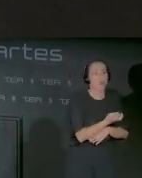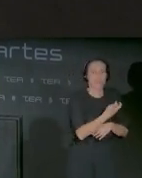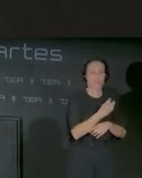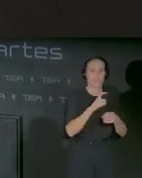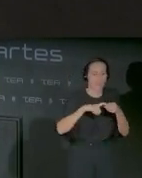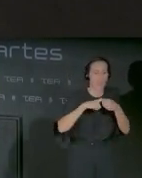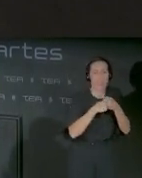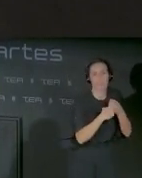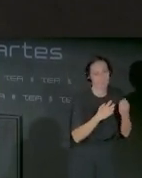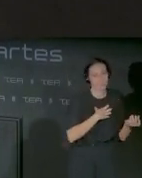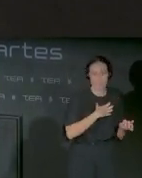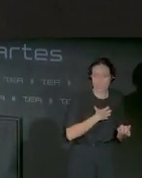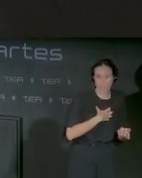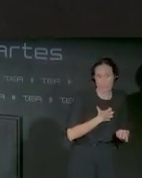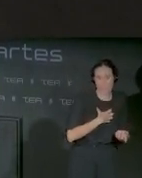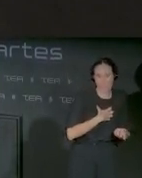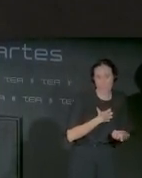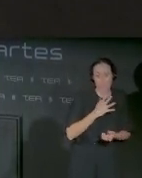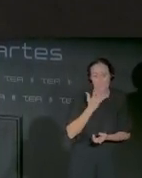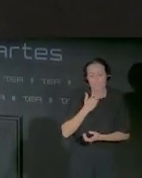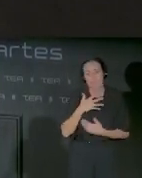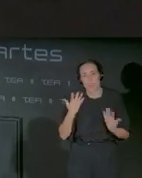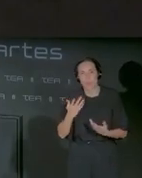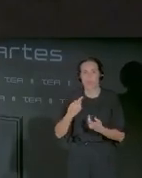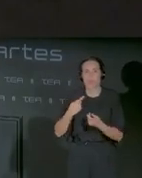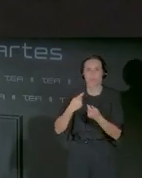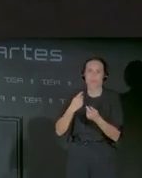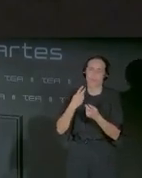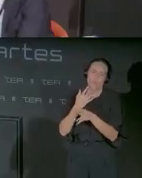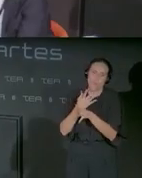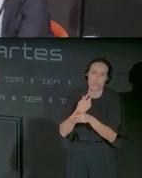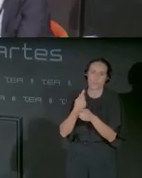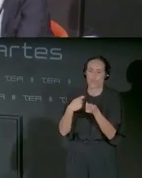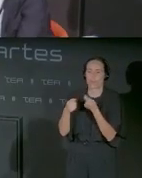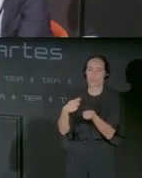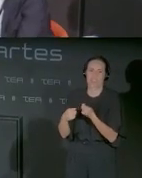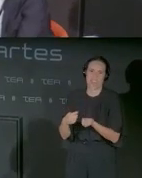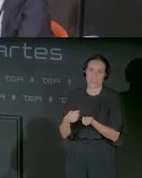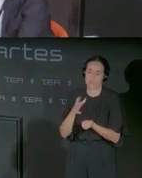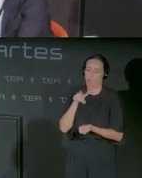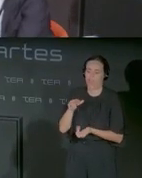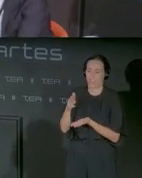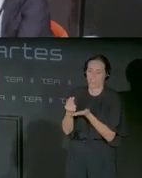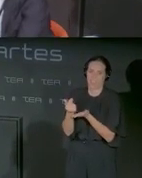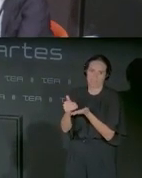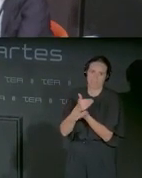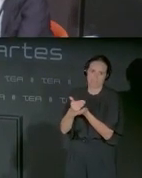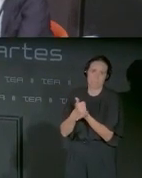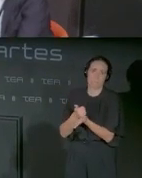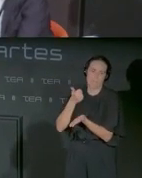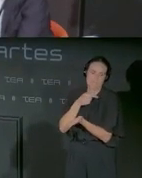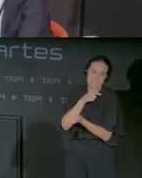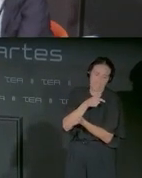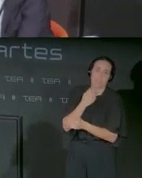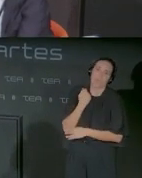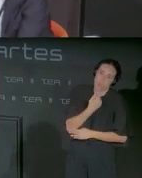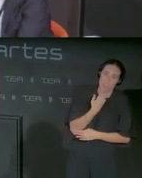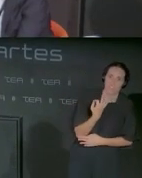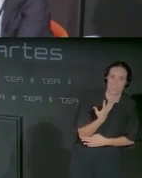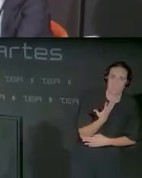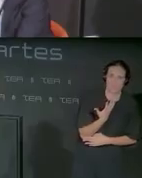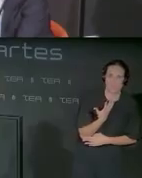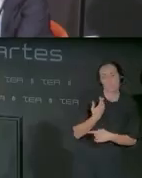private investors will jump in and save us in some way. We also can see a big difference between private investors who has